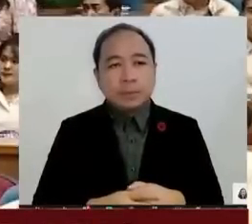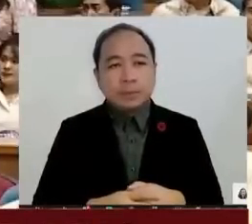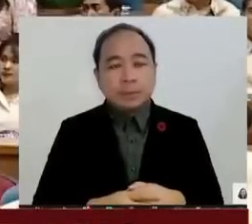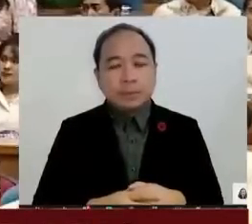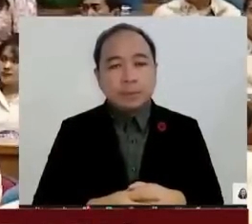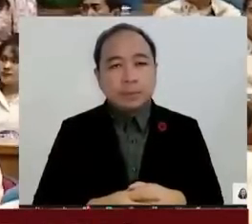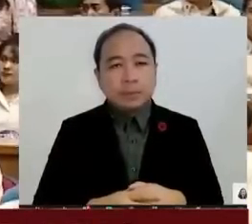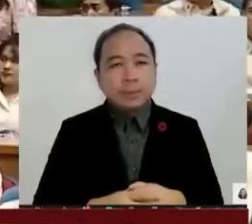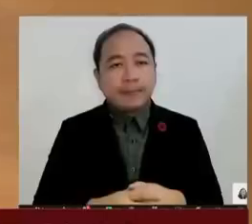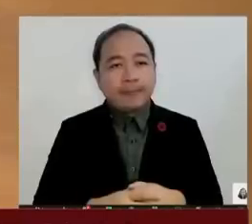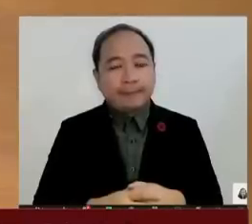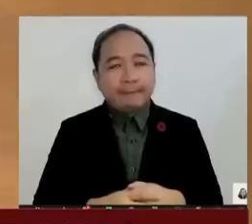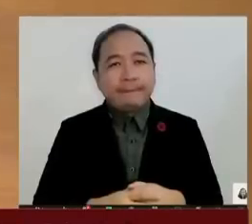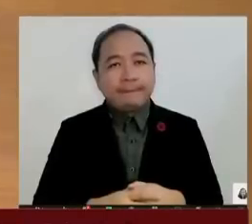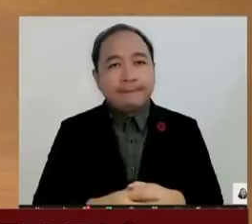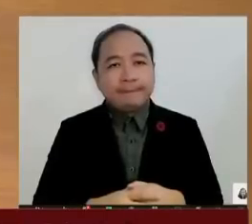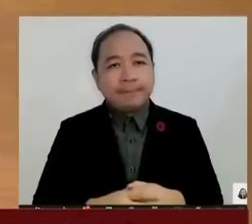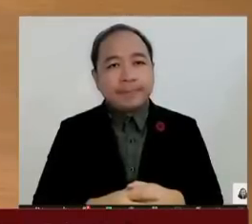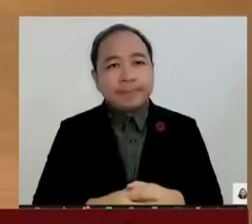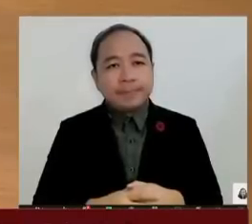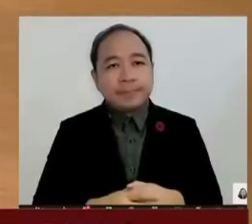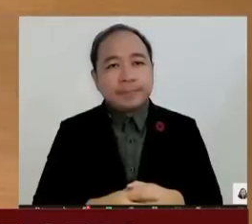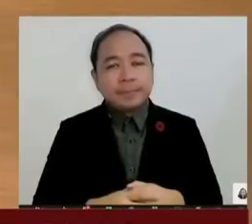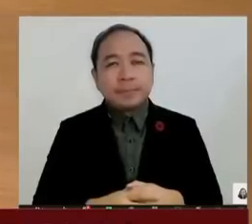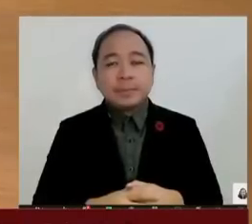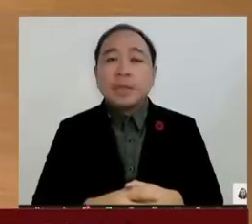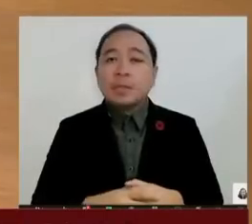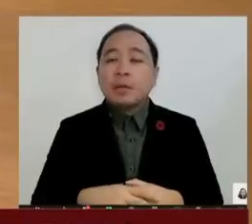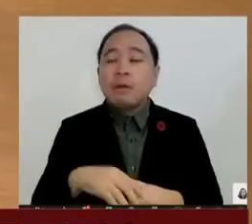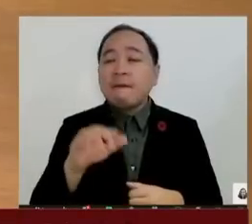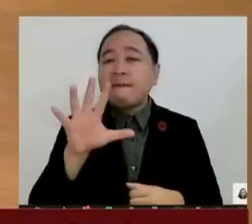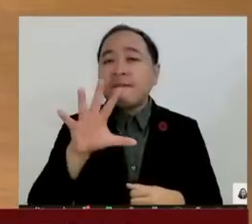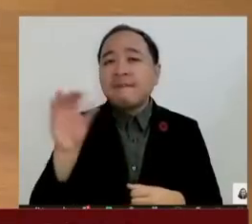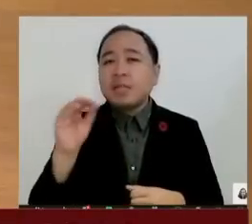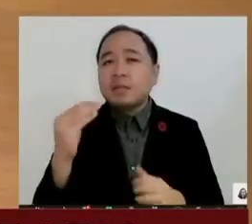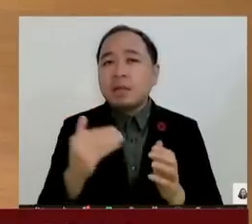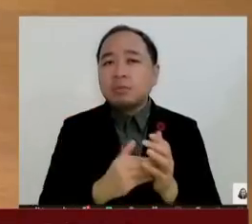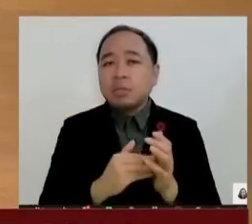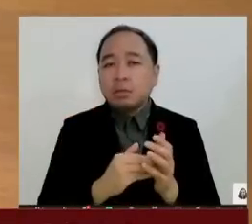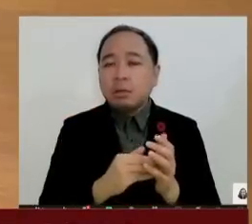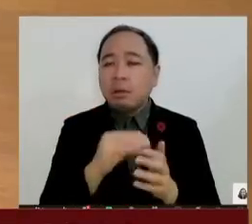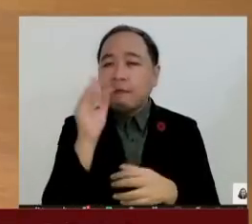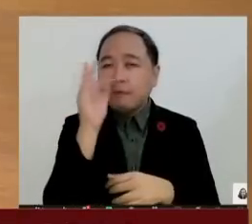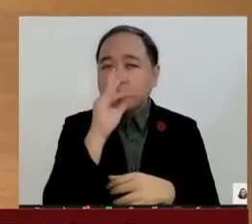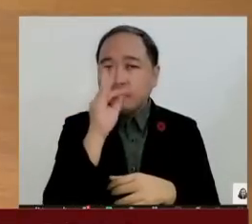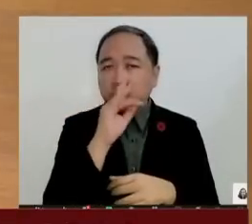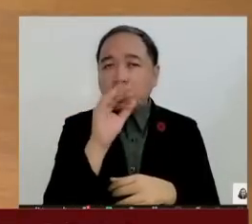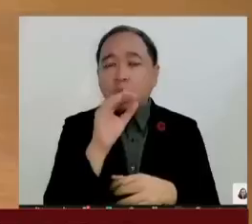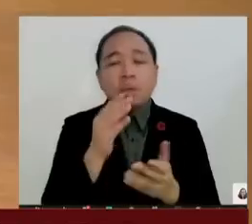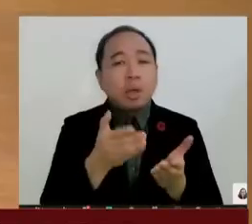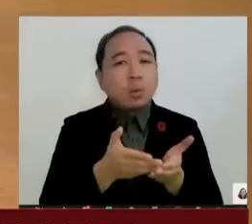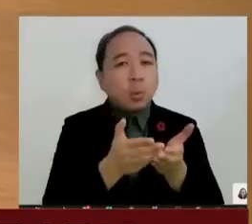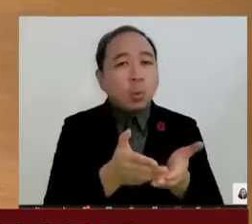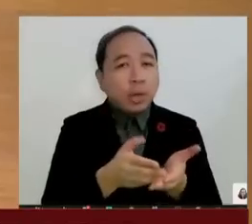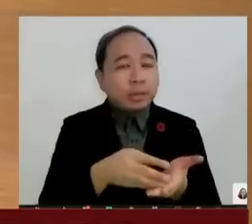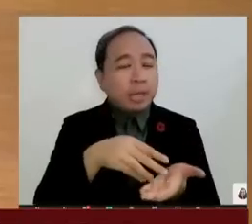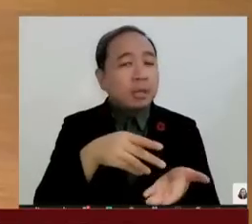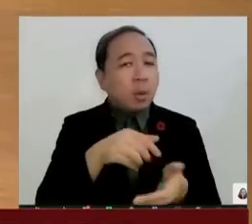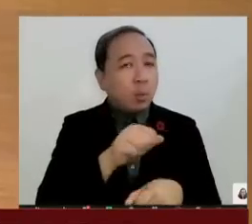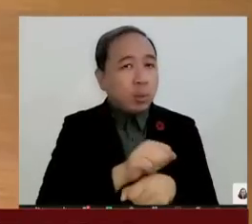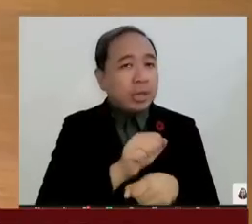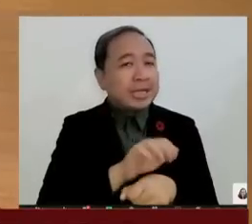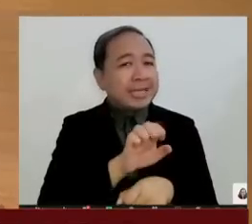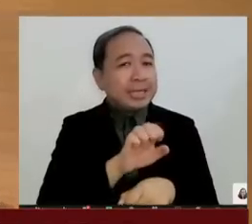The continued employment of some 50,000 workers and the deployment of many more Filipino seafarers aboard EU vessels has also